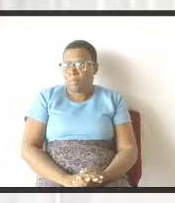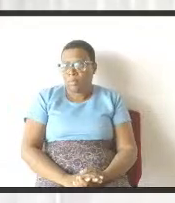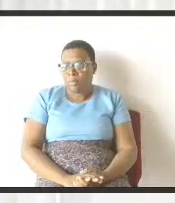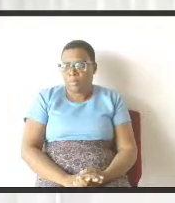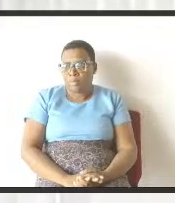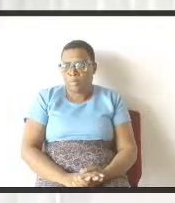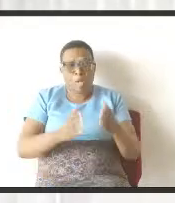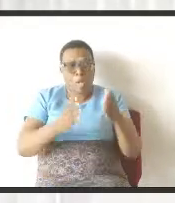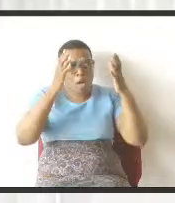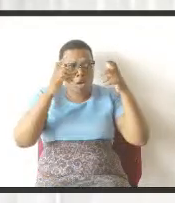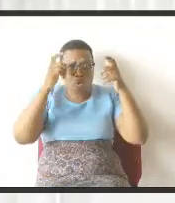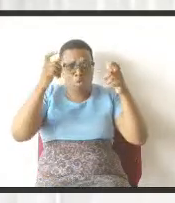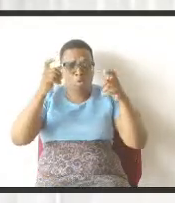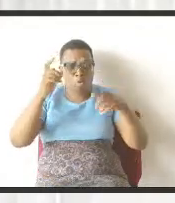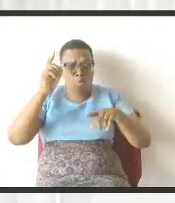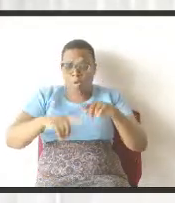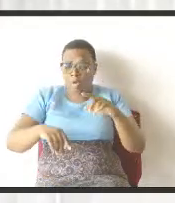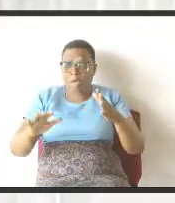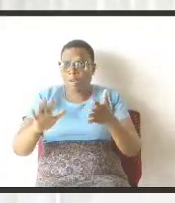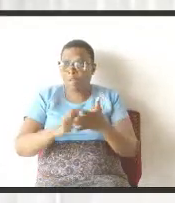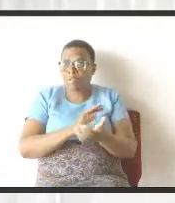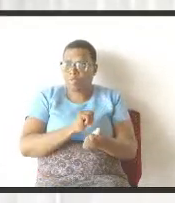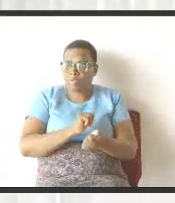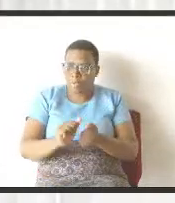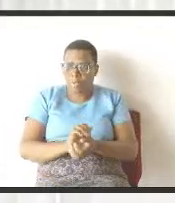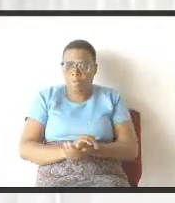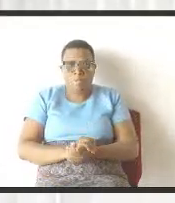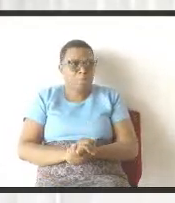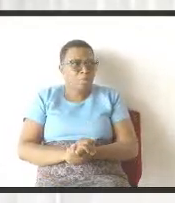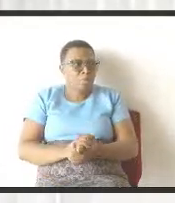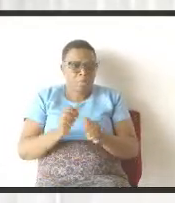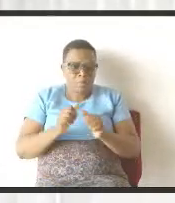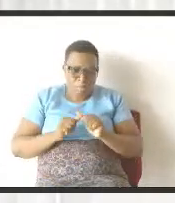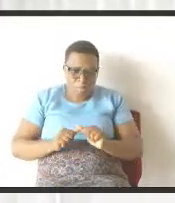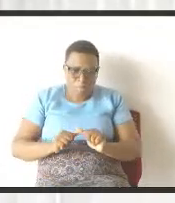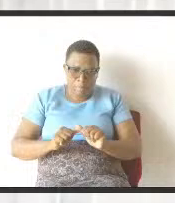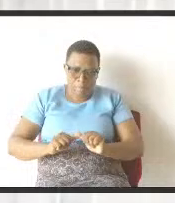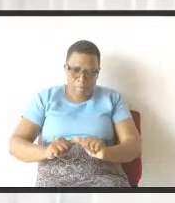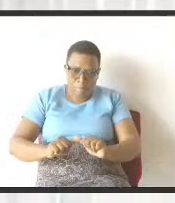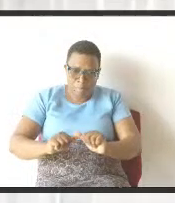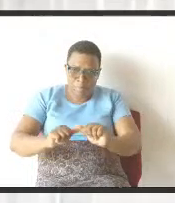He said, we persist, we insist, we work hard